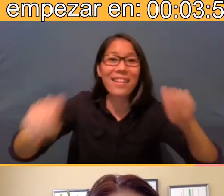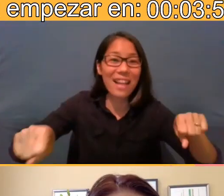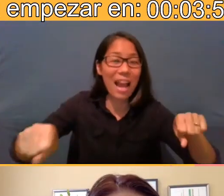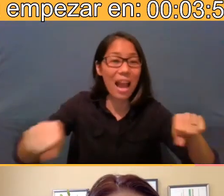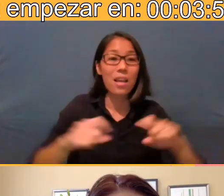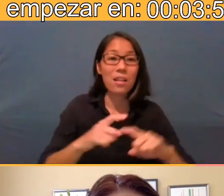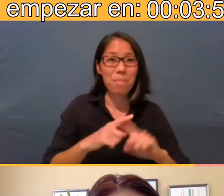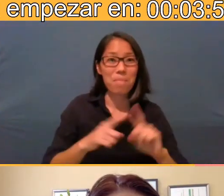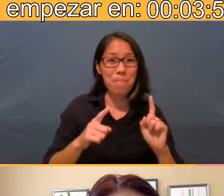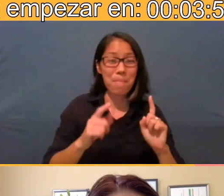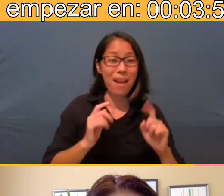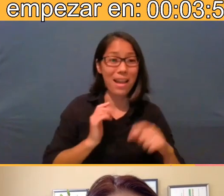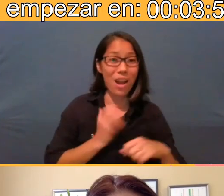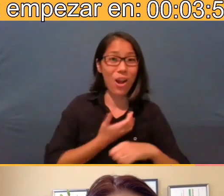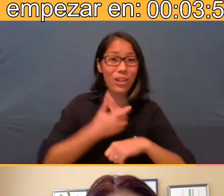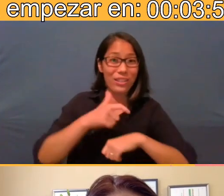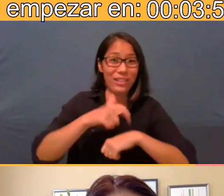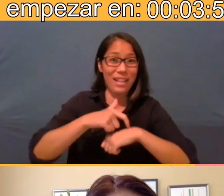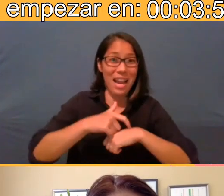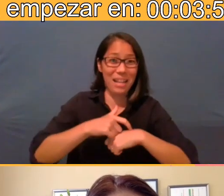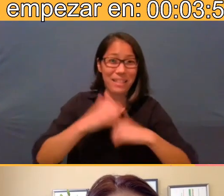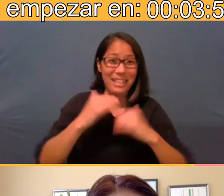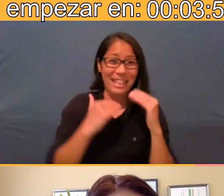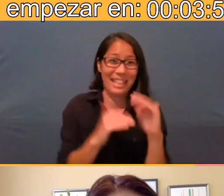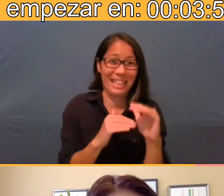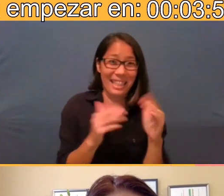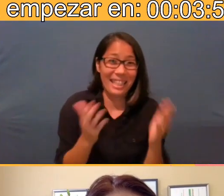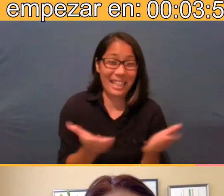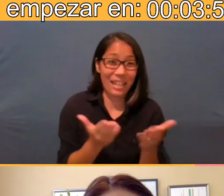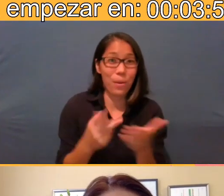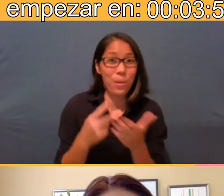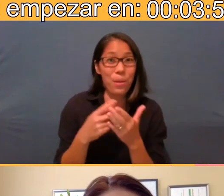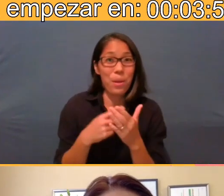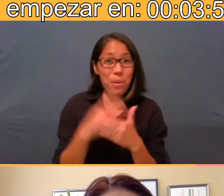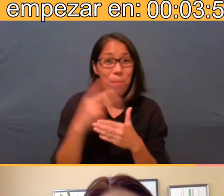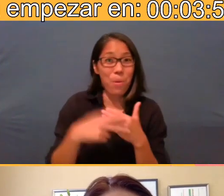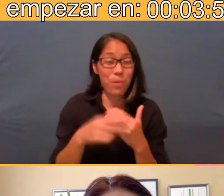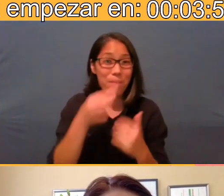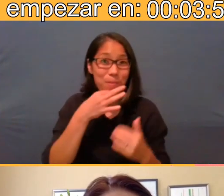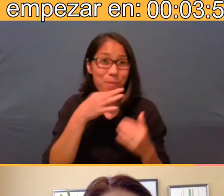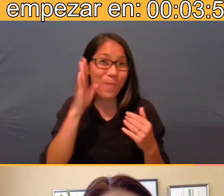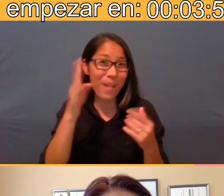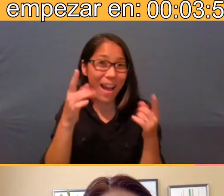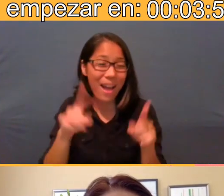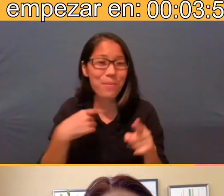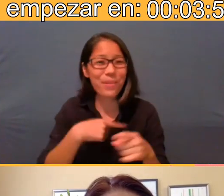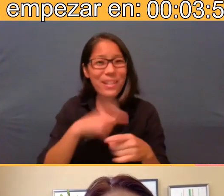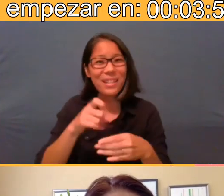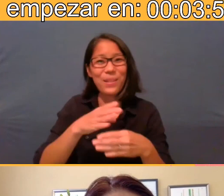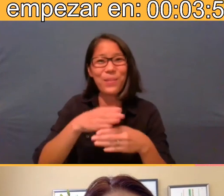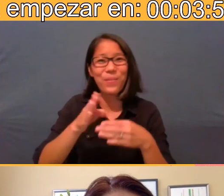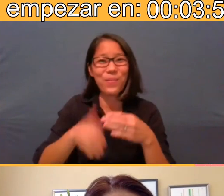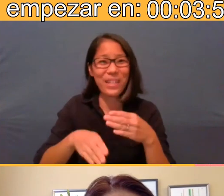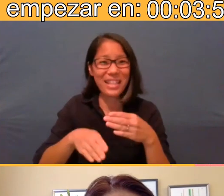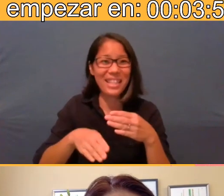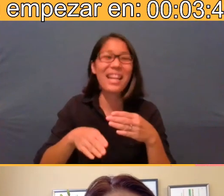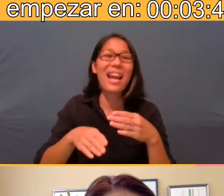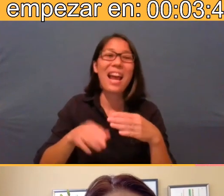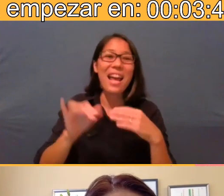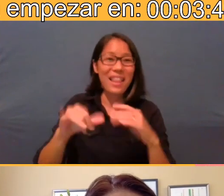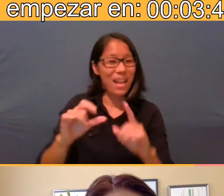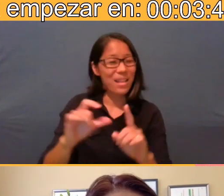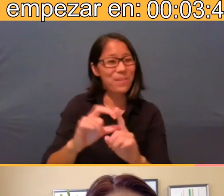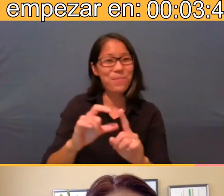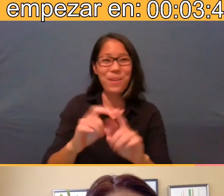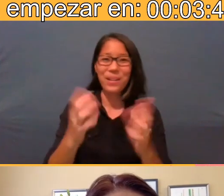due to the constraints of our time here and the programming that's coming up, we need to end, and that's the word. So may